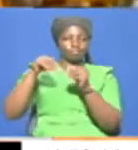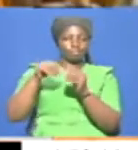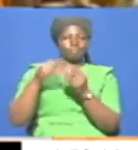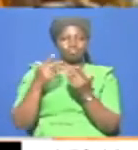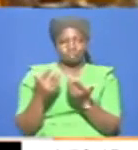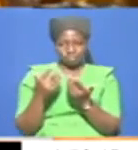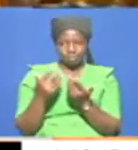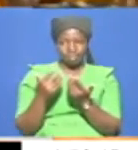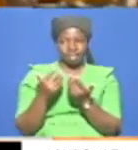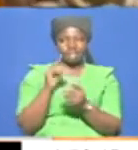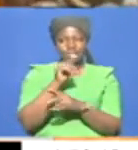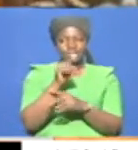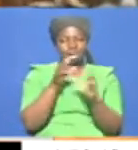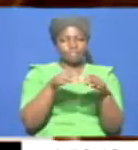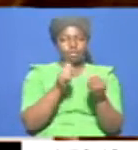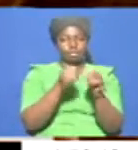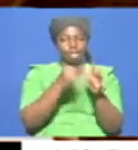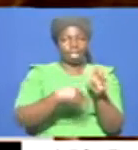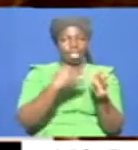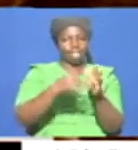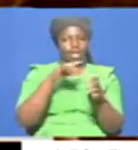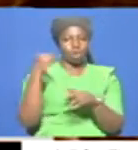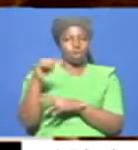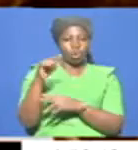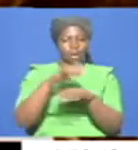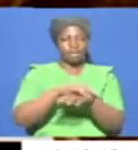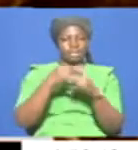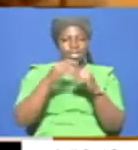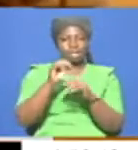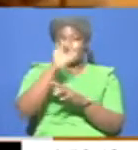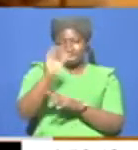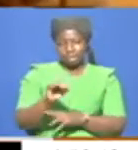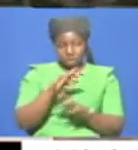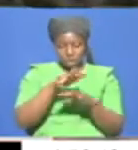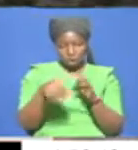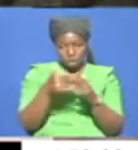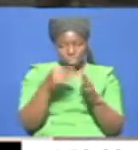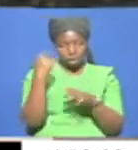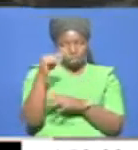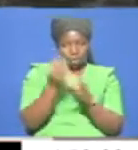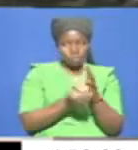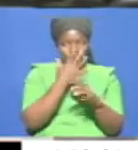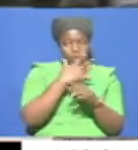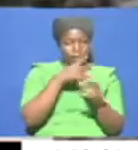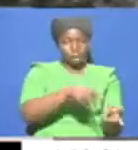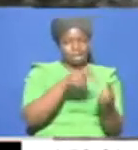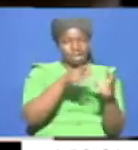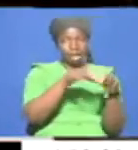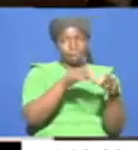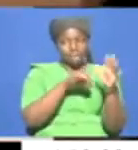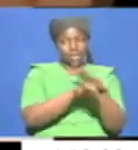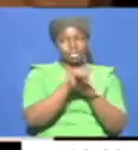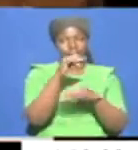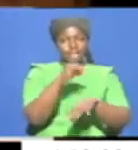the refinery, gets 80%. Currently, all the gold produced by mining companies in Ghana are refined outside the